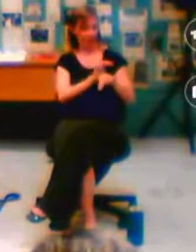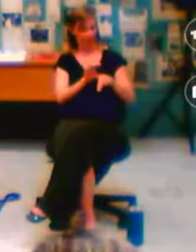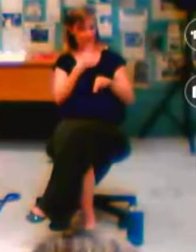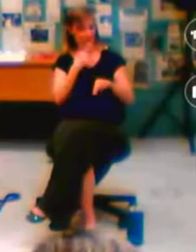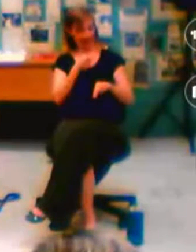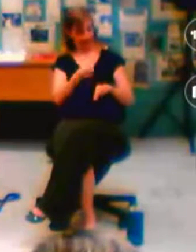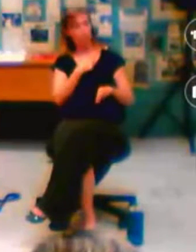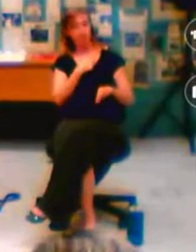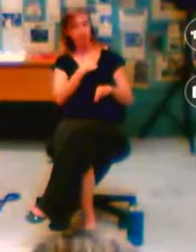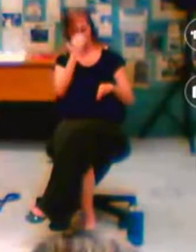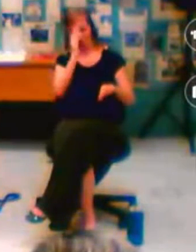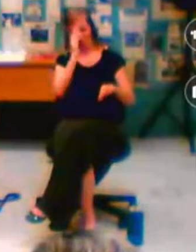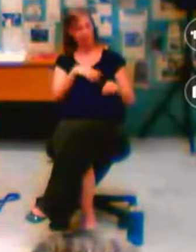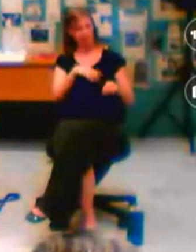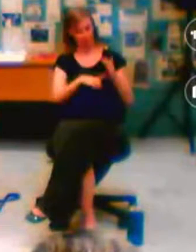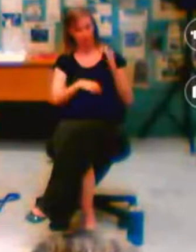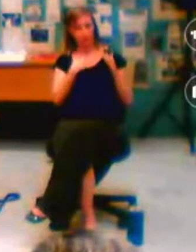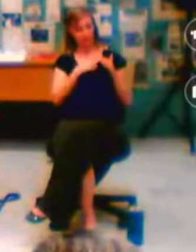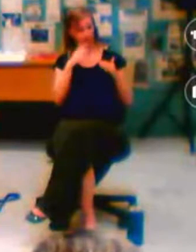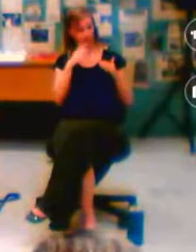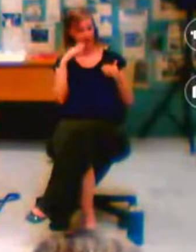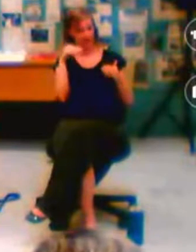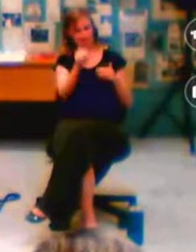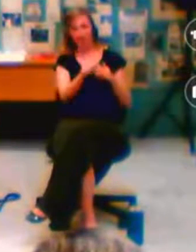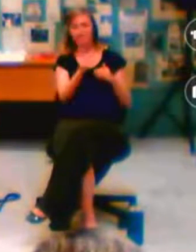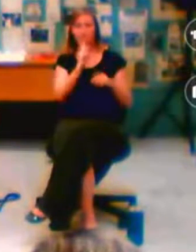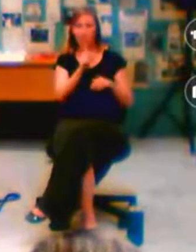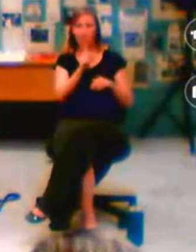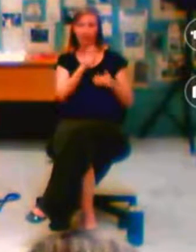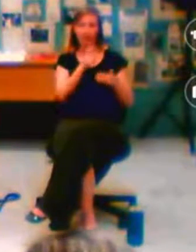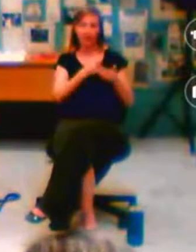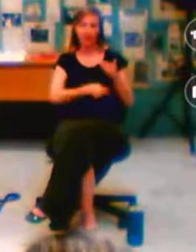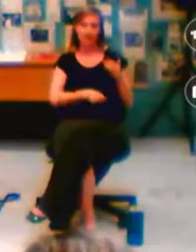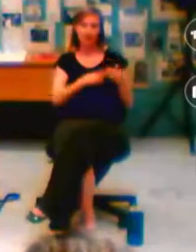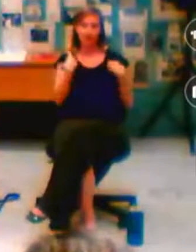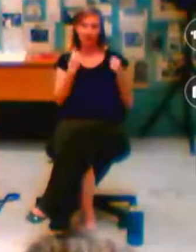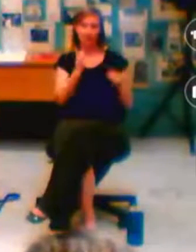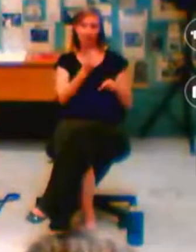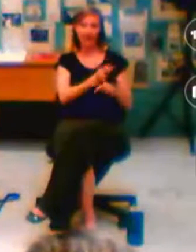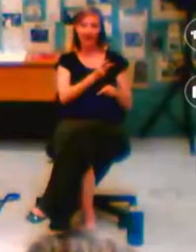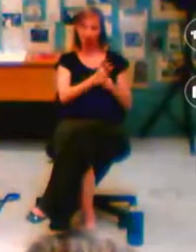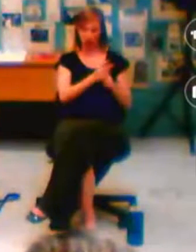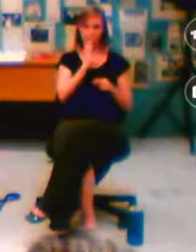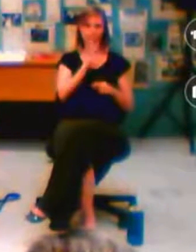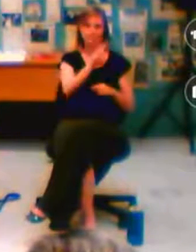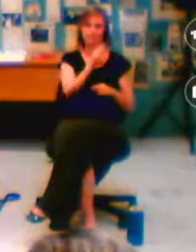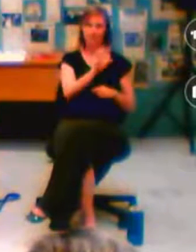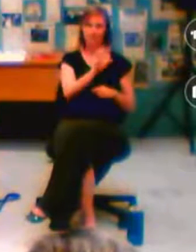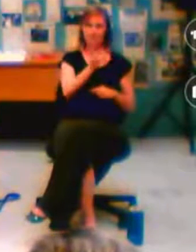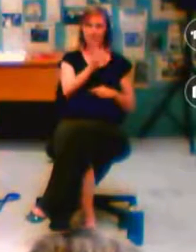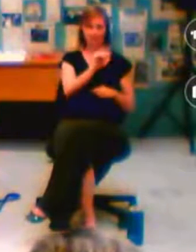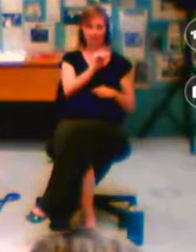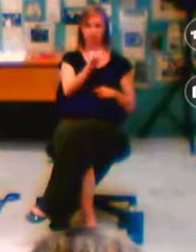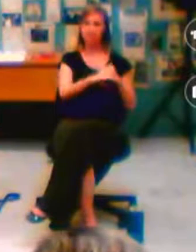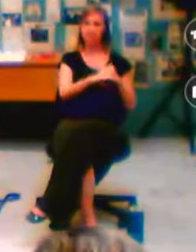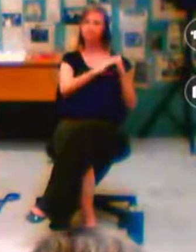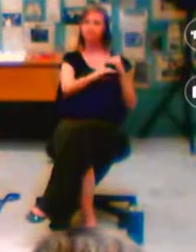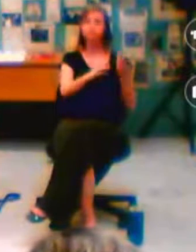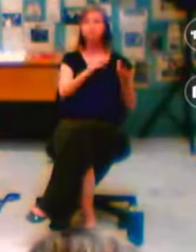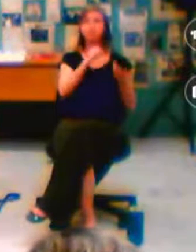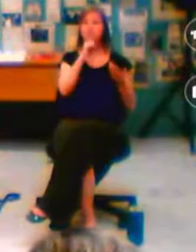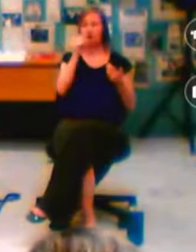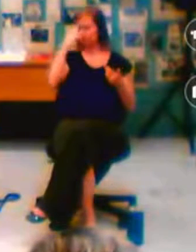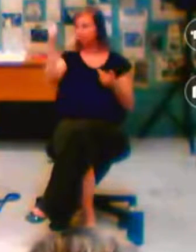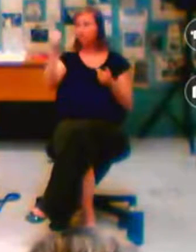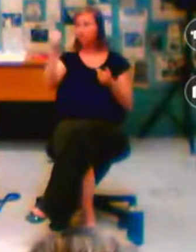run, it's going to stimulate our economy. Companies are going to look at Colorado and say, we know what our healthcare expense is